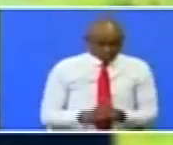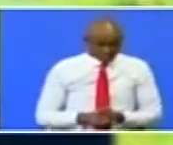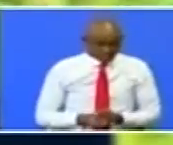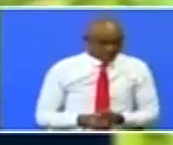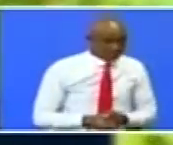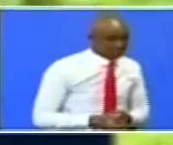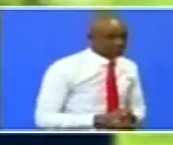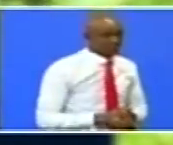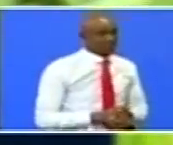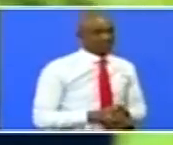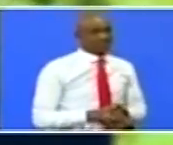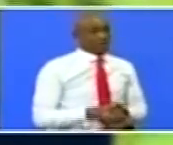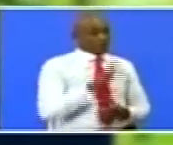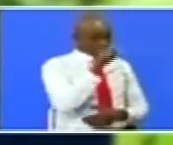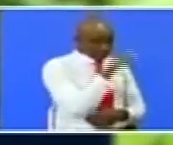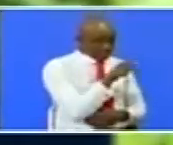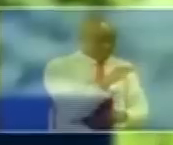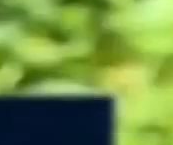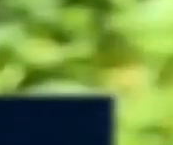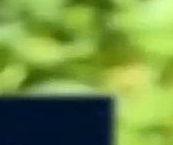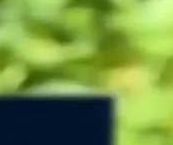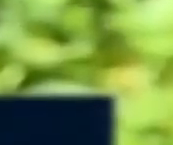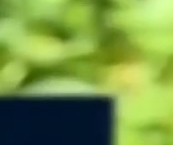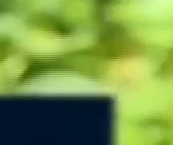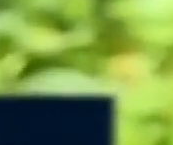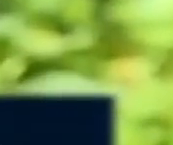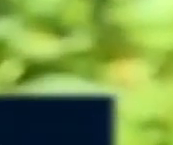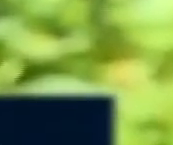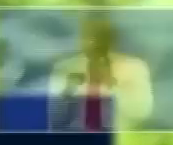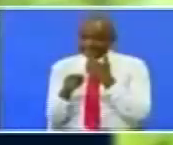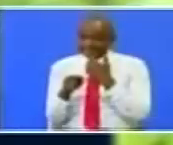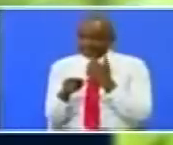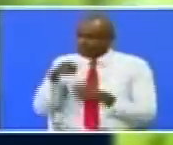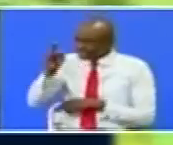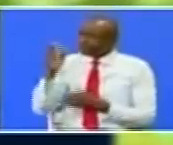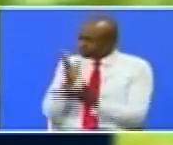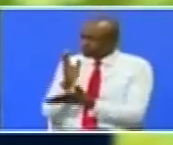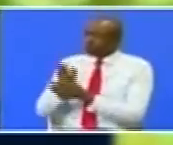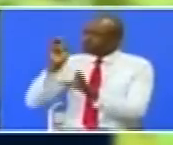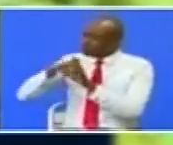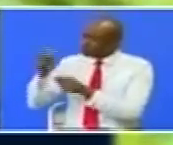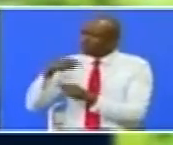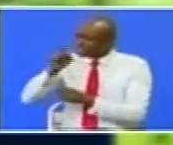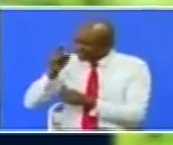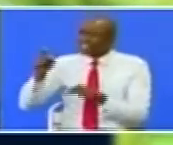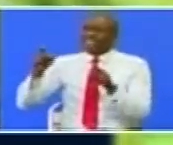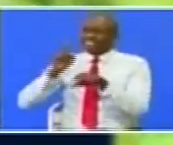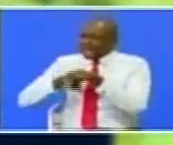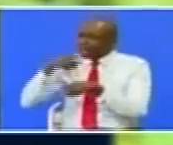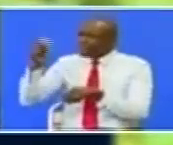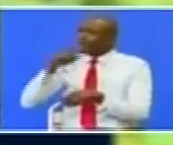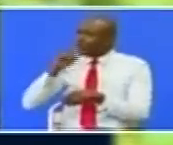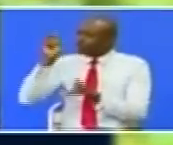student to do the interview and they were actually admitted into the school, you actually made a second phone